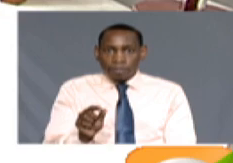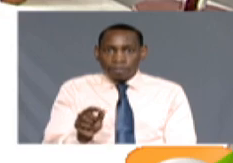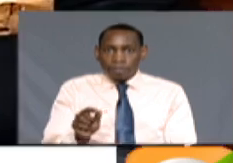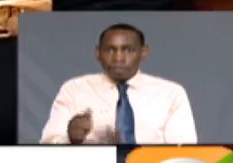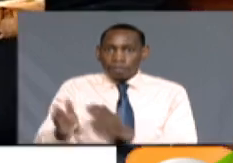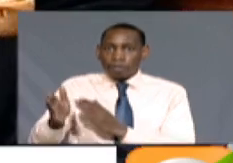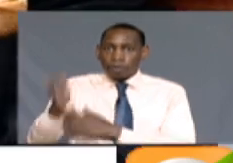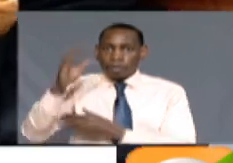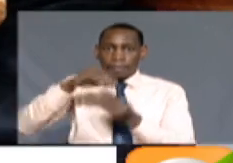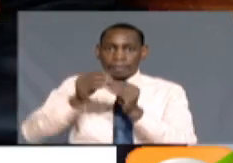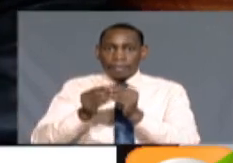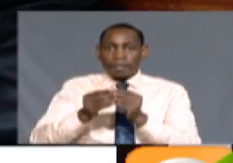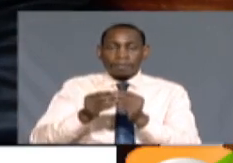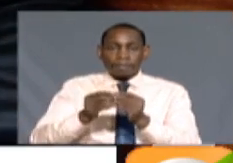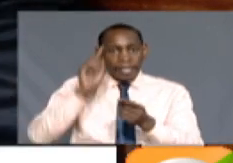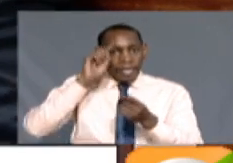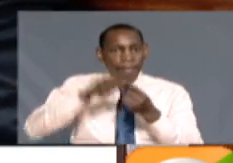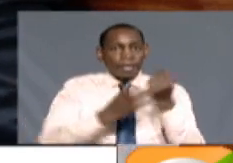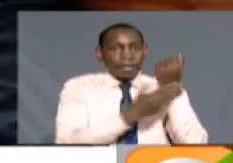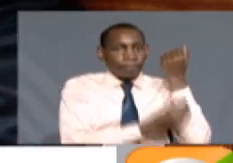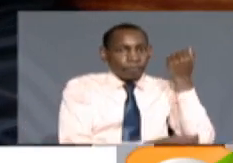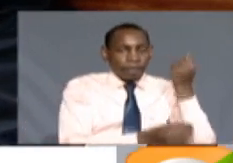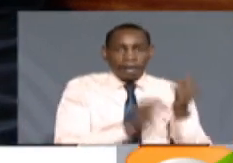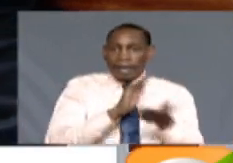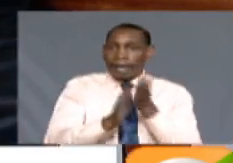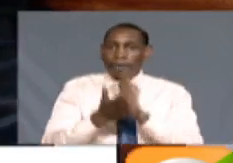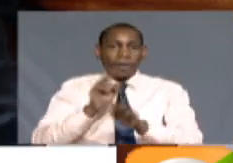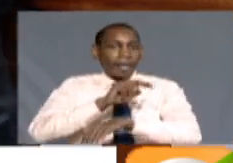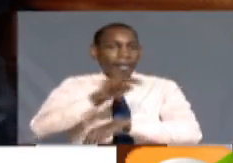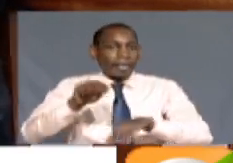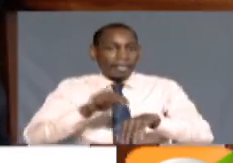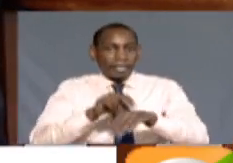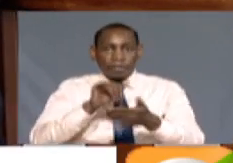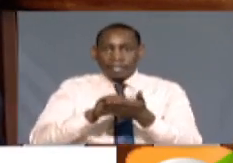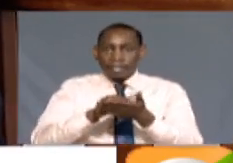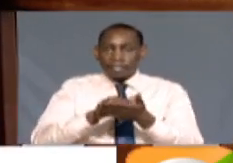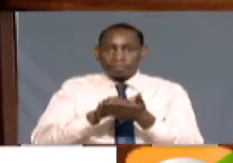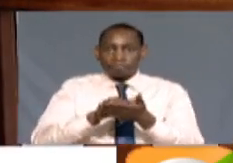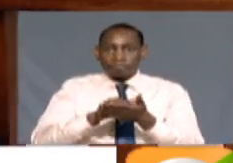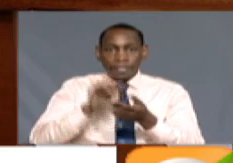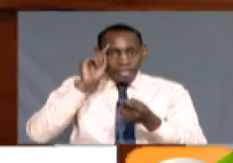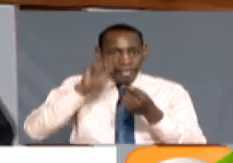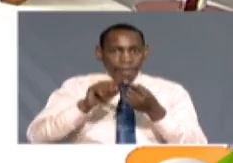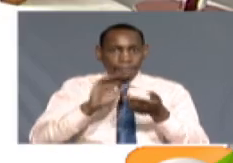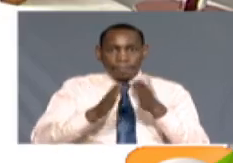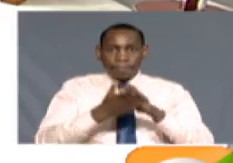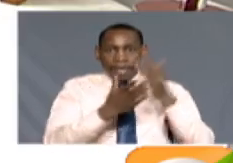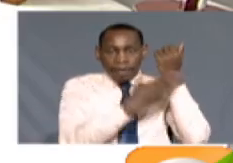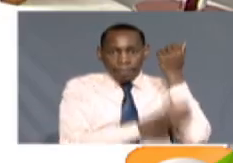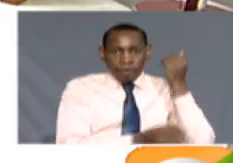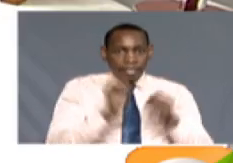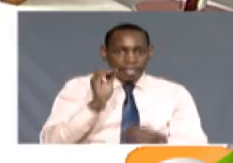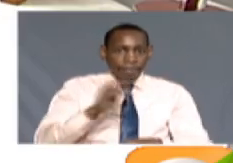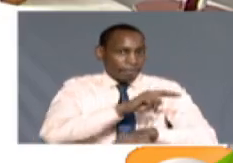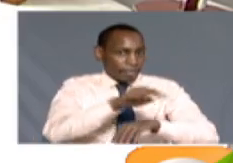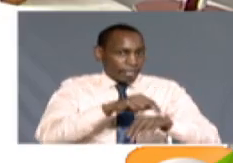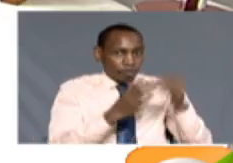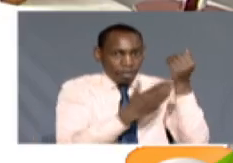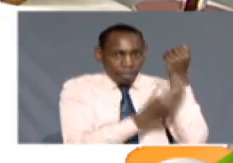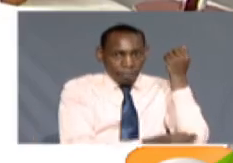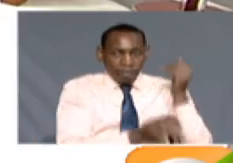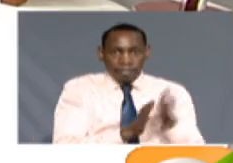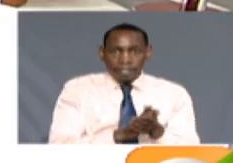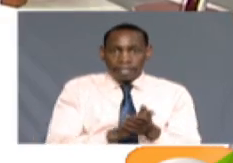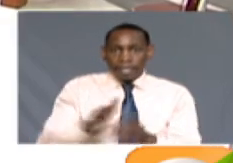by God to be poor. Or no nation was made to be poor. If nations were to be poor,